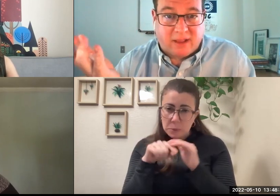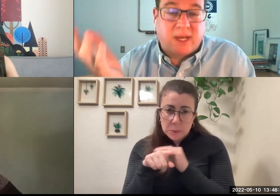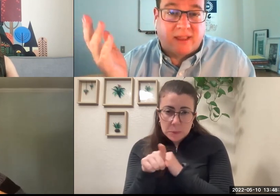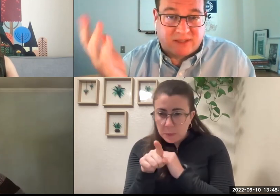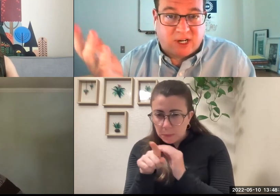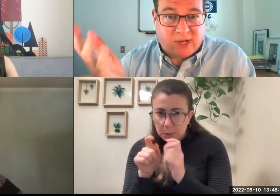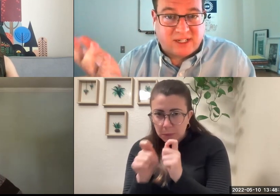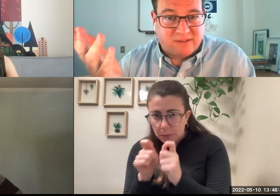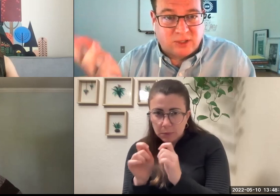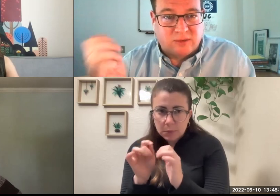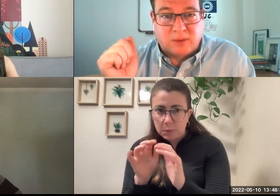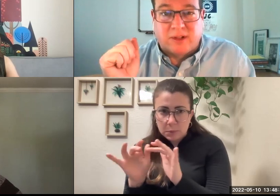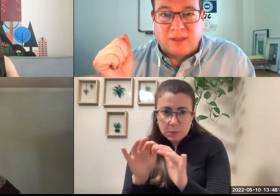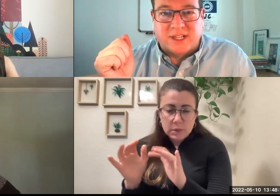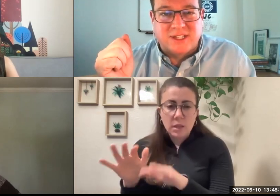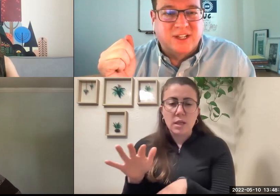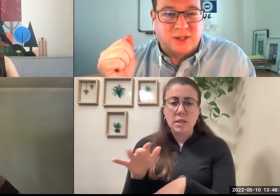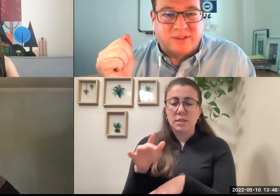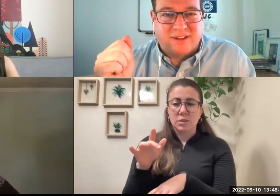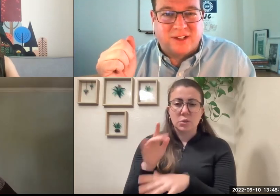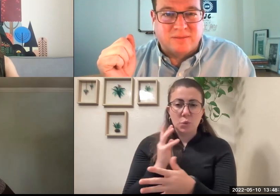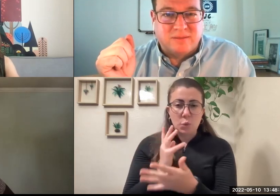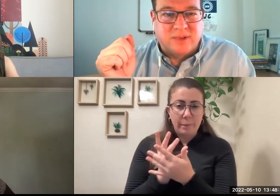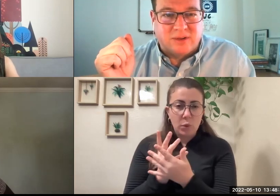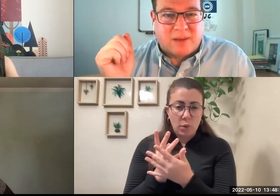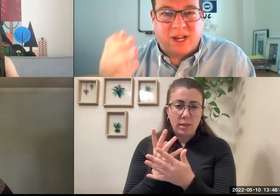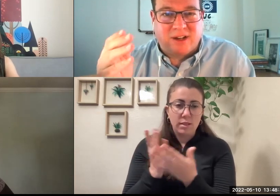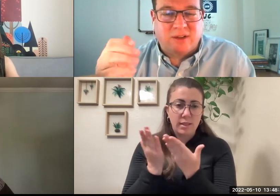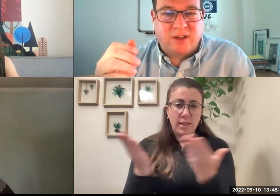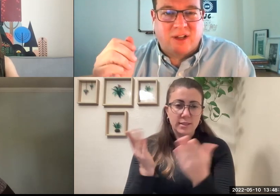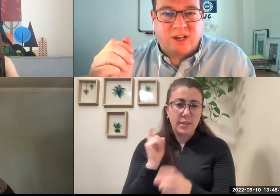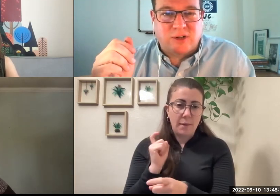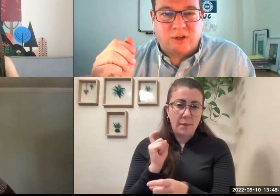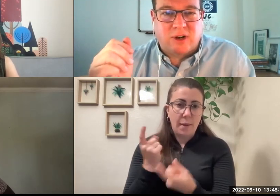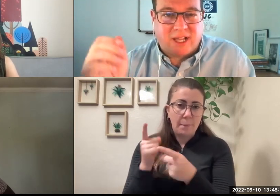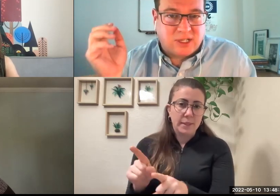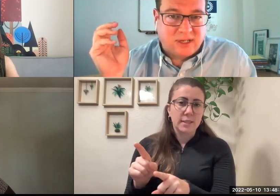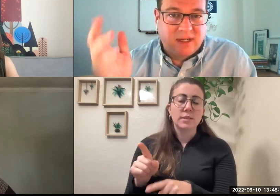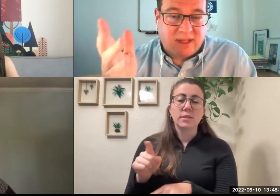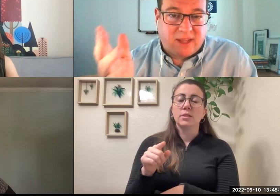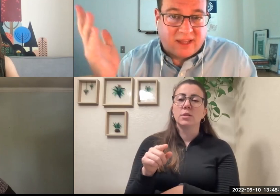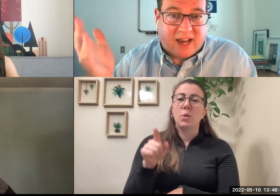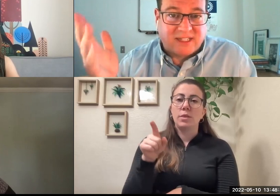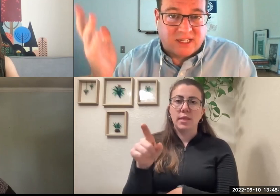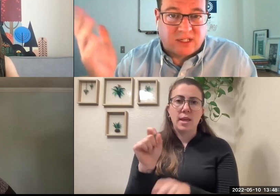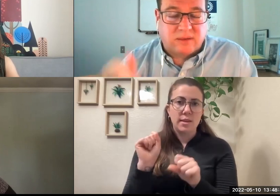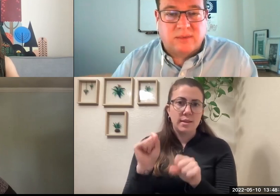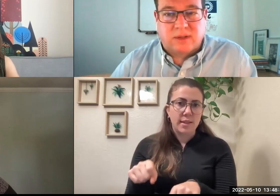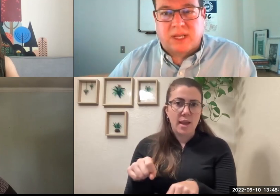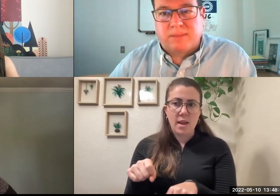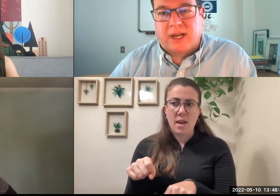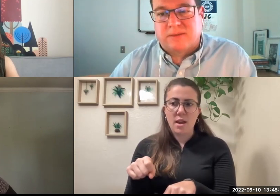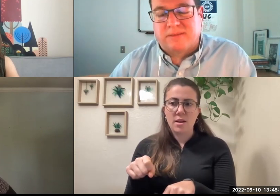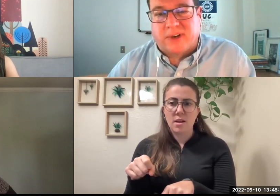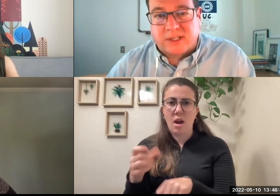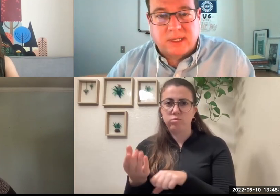a big pile of money that's very attractive to criminal elements. So if they can, you know, dominate an internal union election, and they get access to